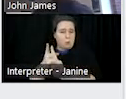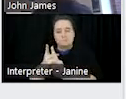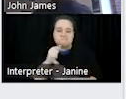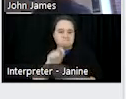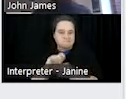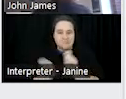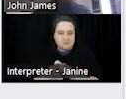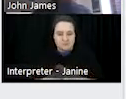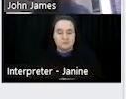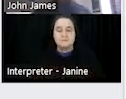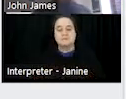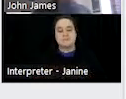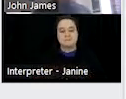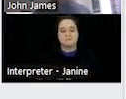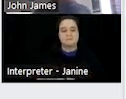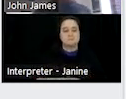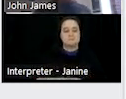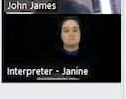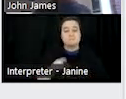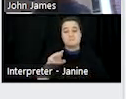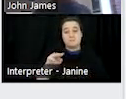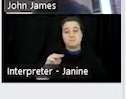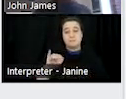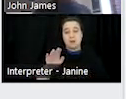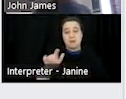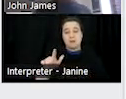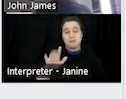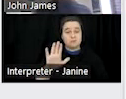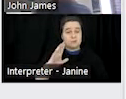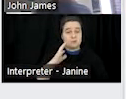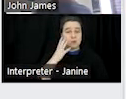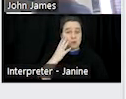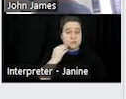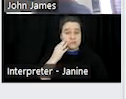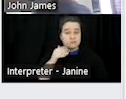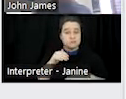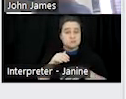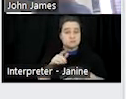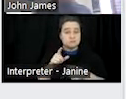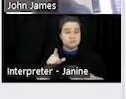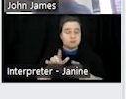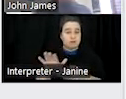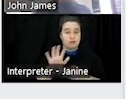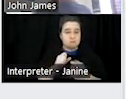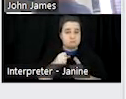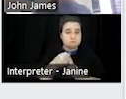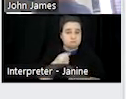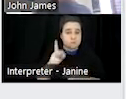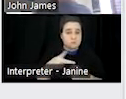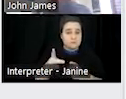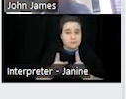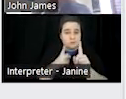Yeah. Michael, how about you? How has your college experience shaped or changed your career goals?